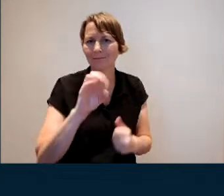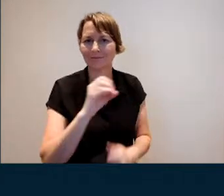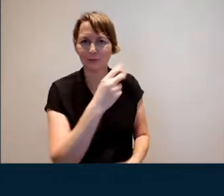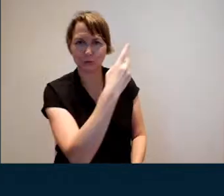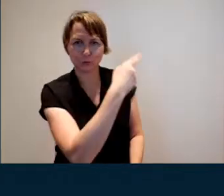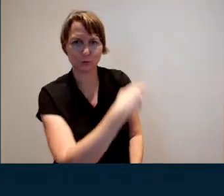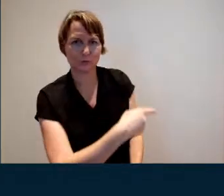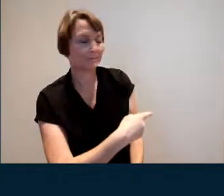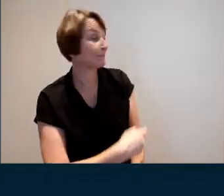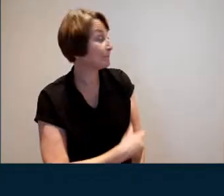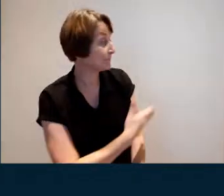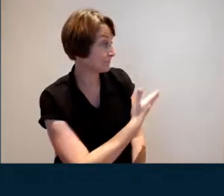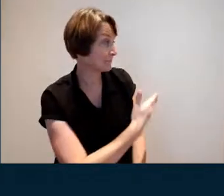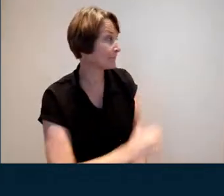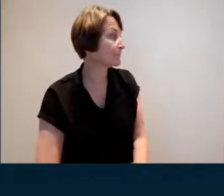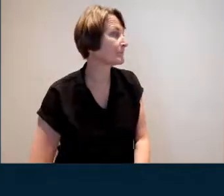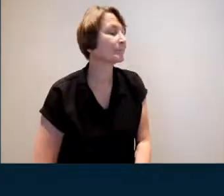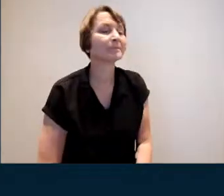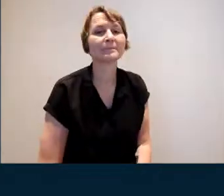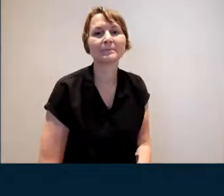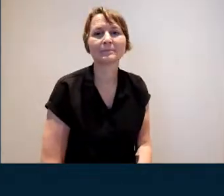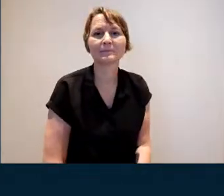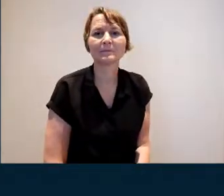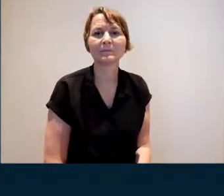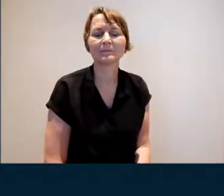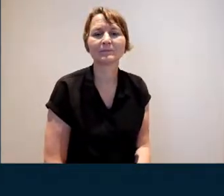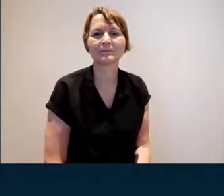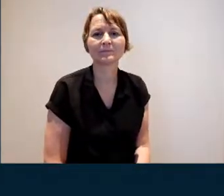okay, so .NET new solution.